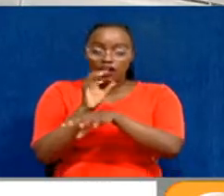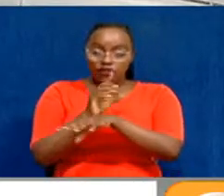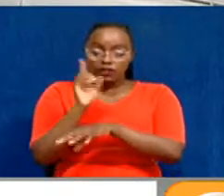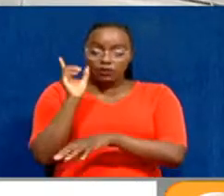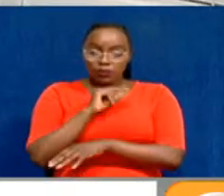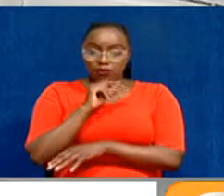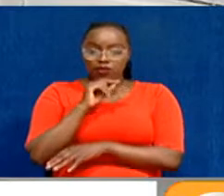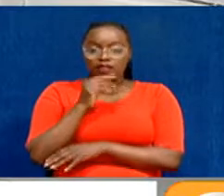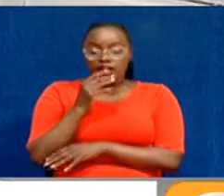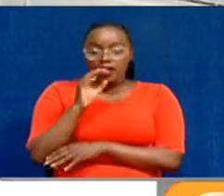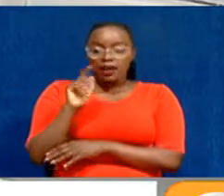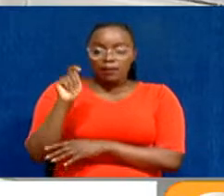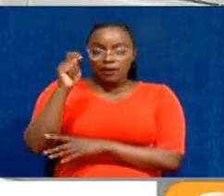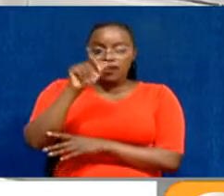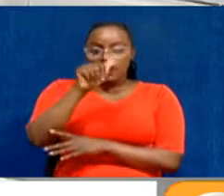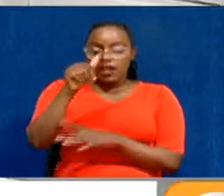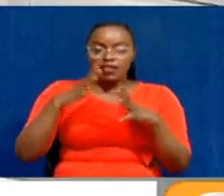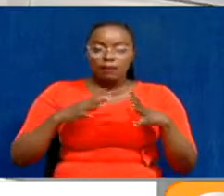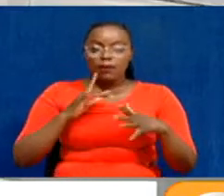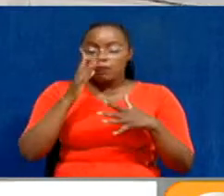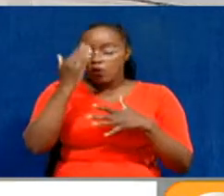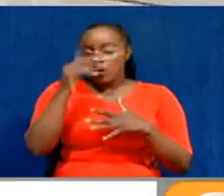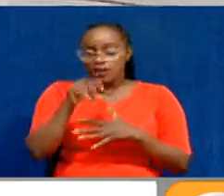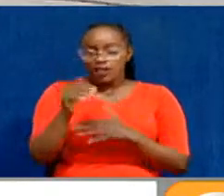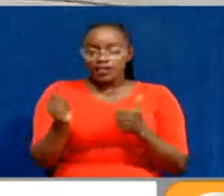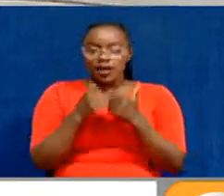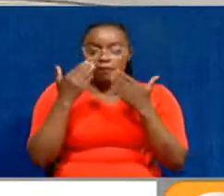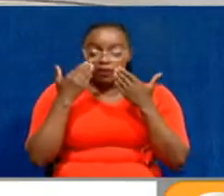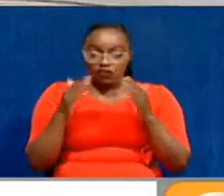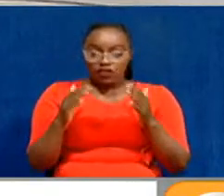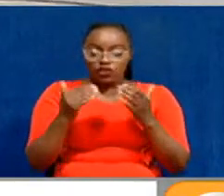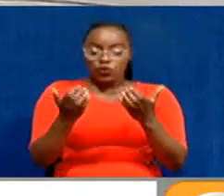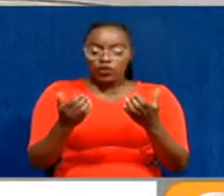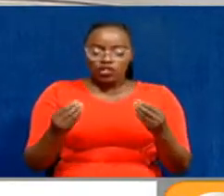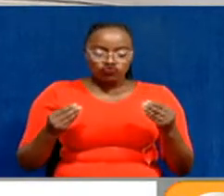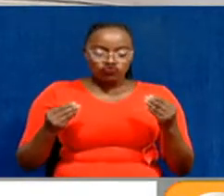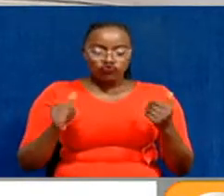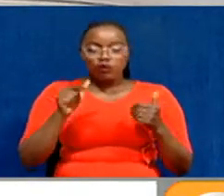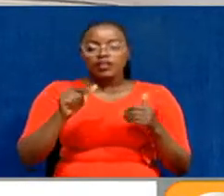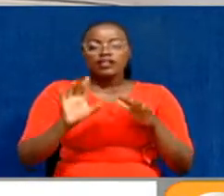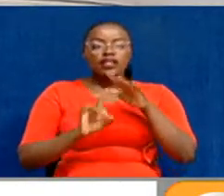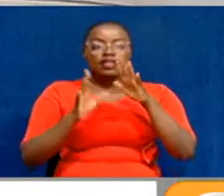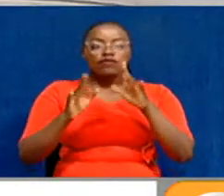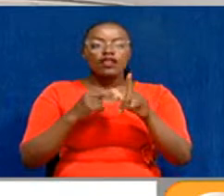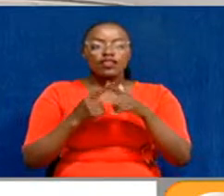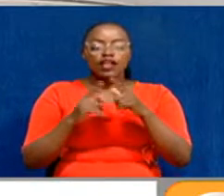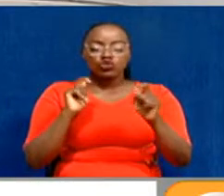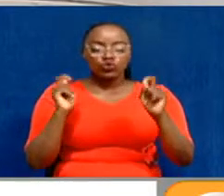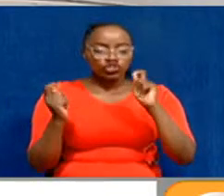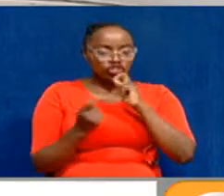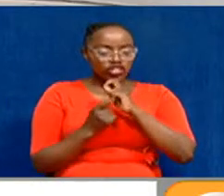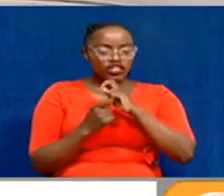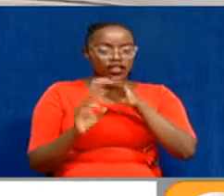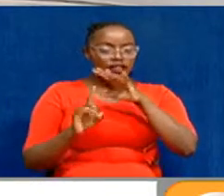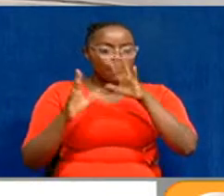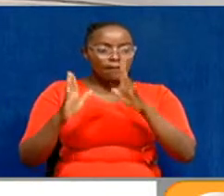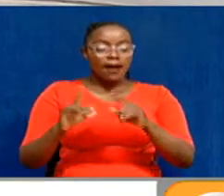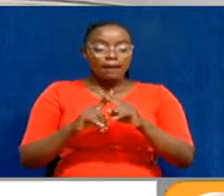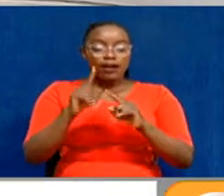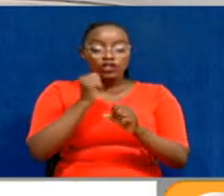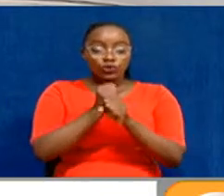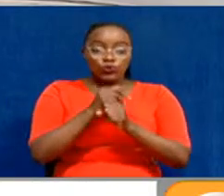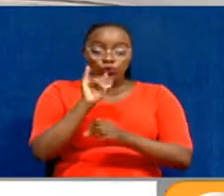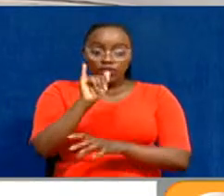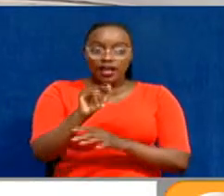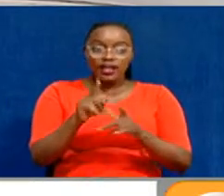president, together with others, that now, because this has happened, you need to dissolve the cabinet and reconstitute it. But you do